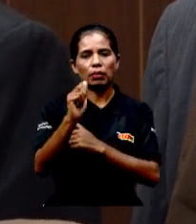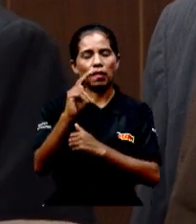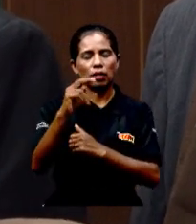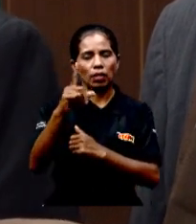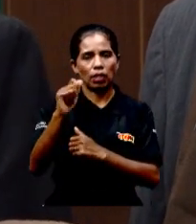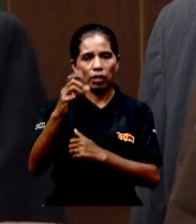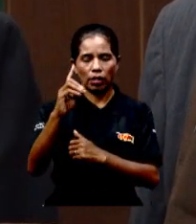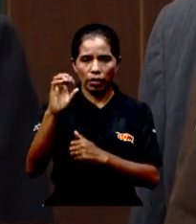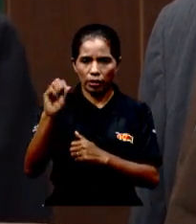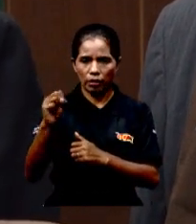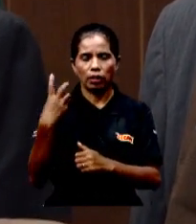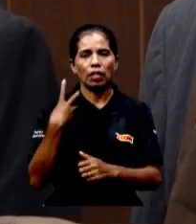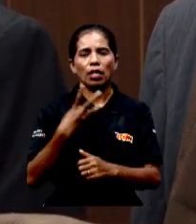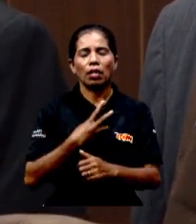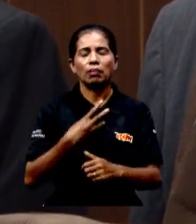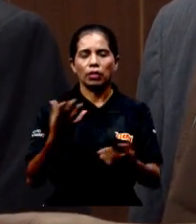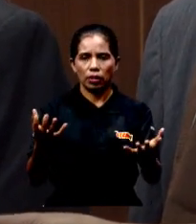But I was astonishing